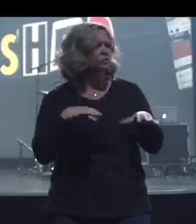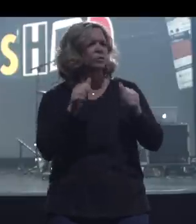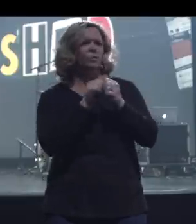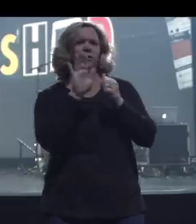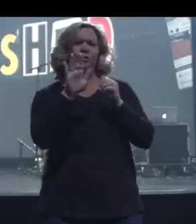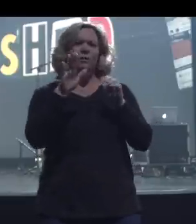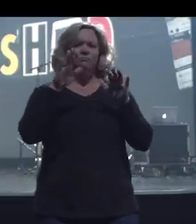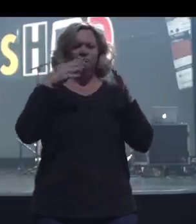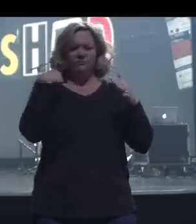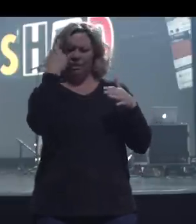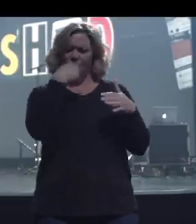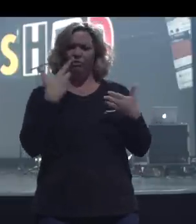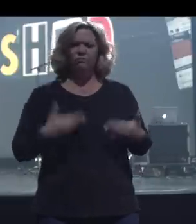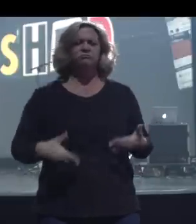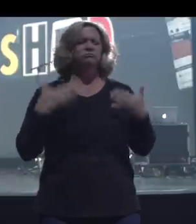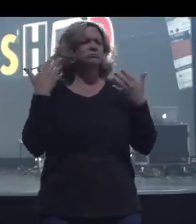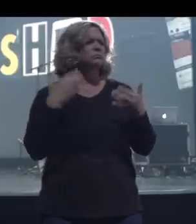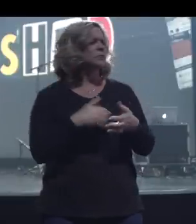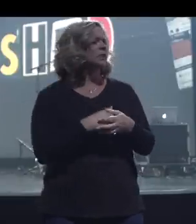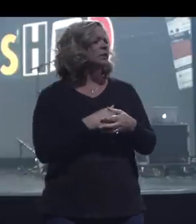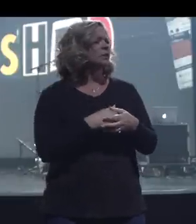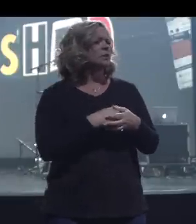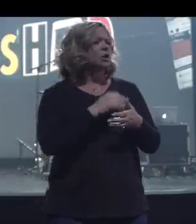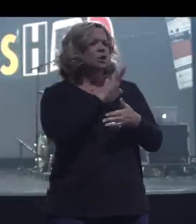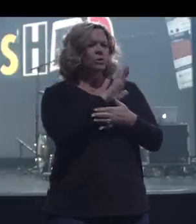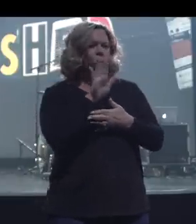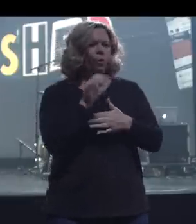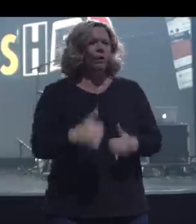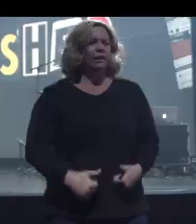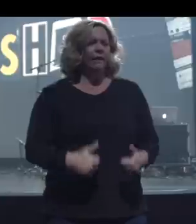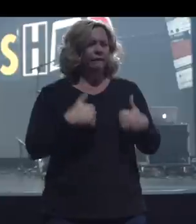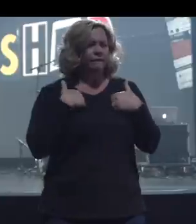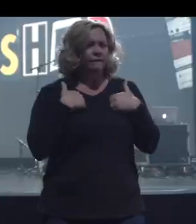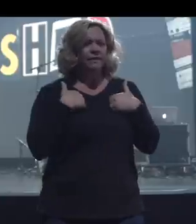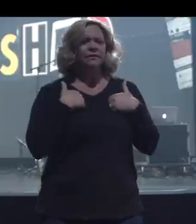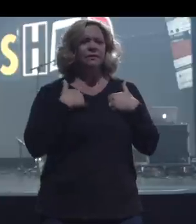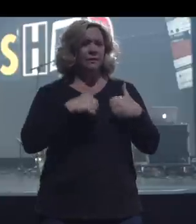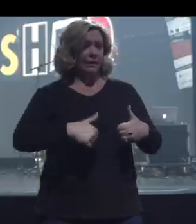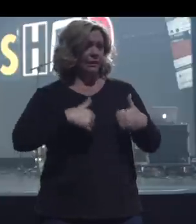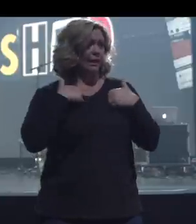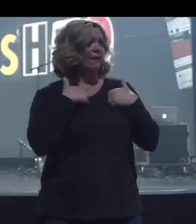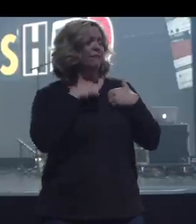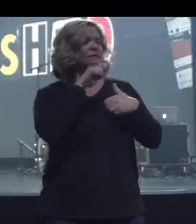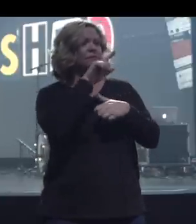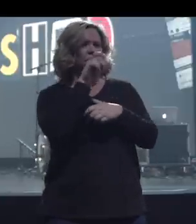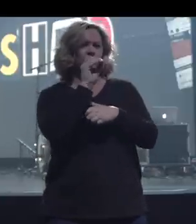image. Your life, the word life is the word Zoe.